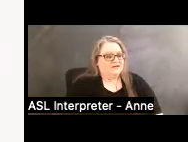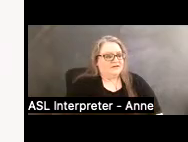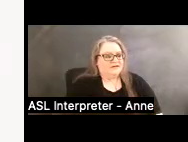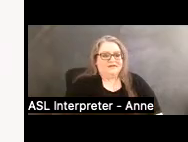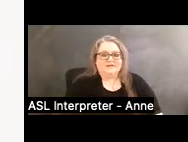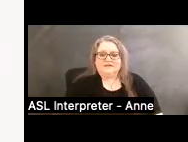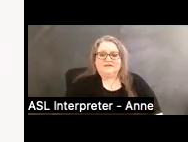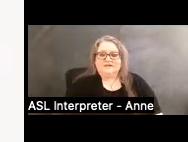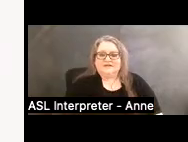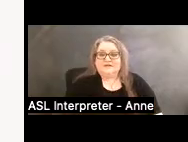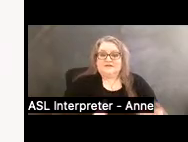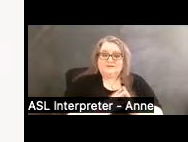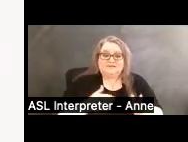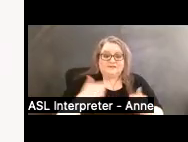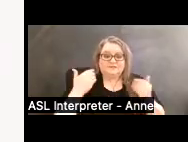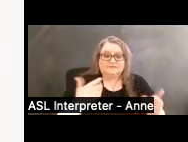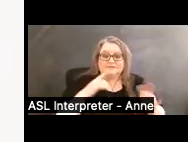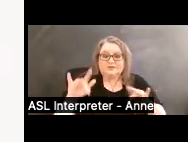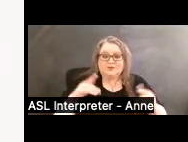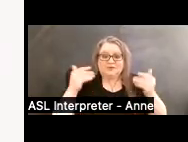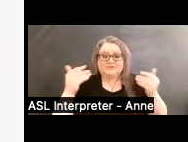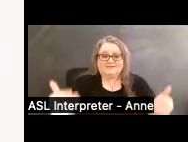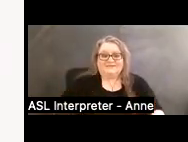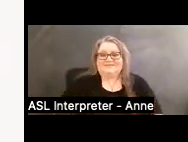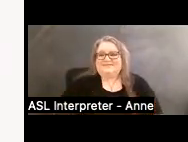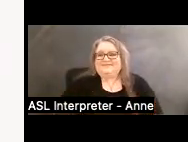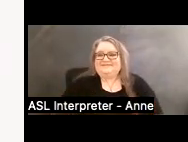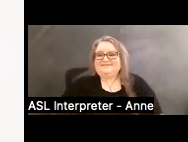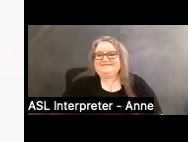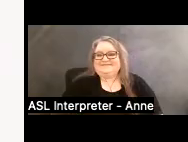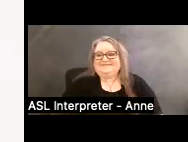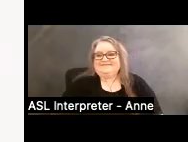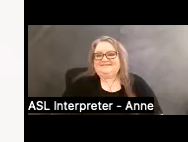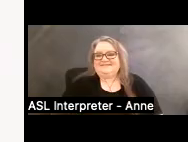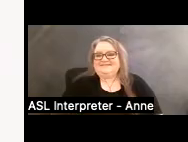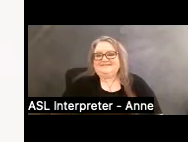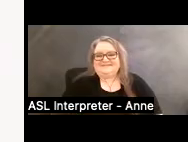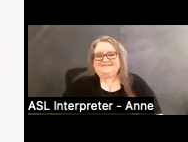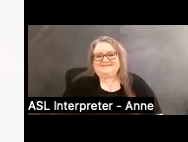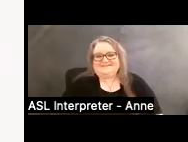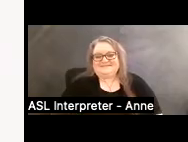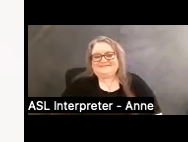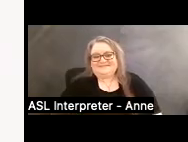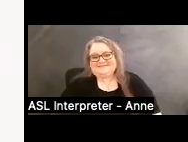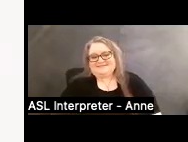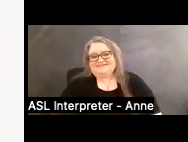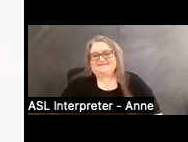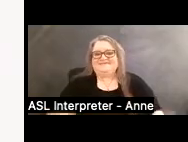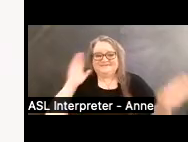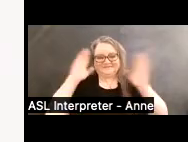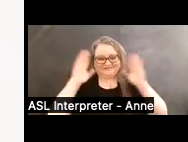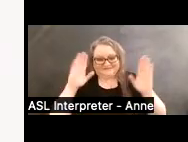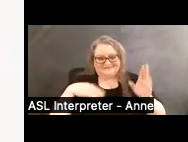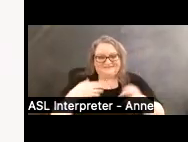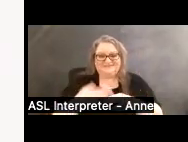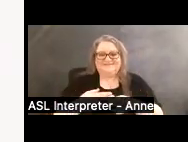Did you ask me to go ahead? I'm sorry, the recording in progress announcement. Yes, please. Okay, thank you. Hi, everyone. My name